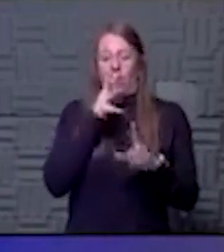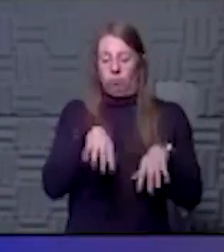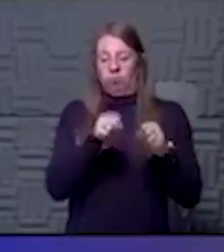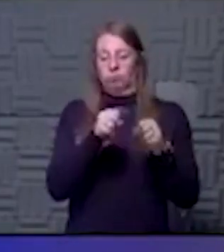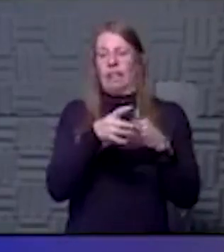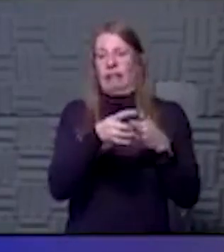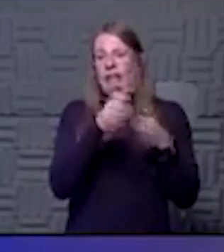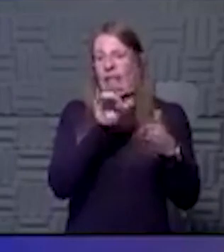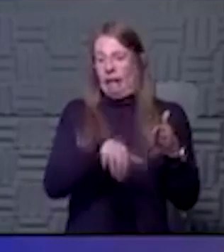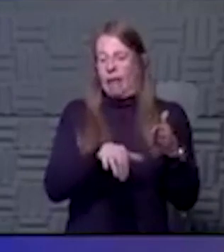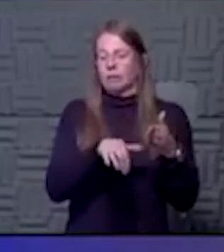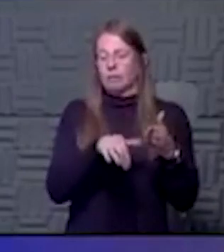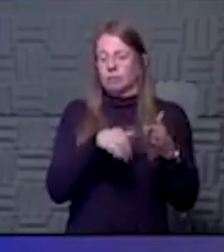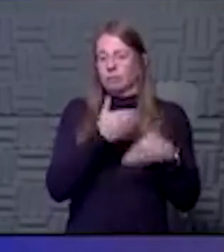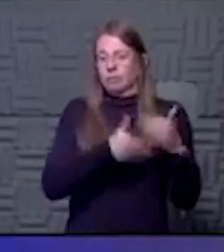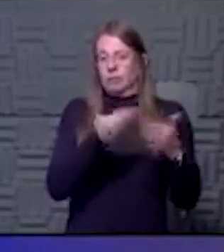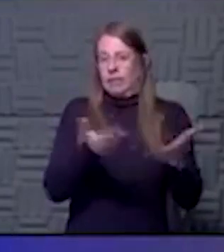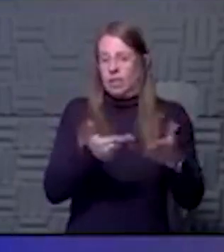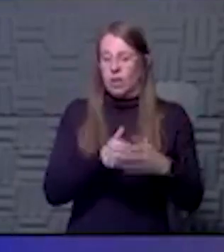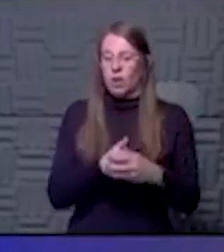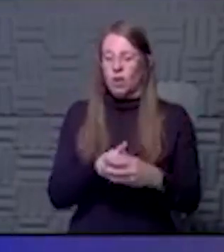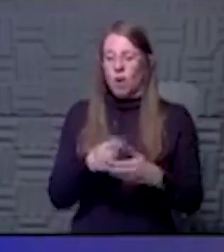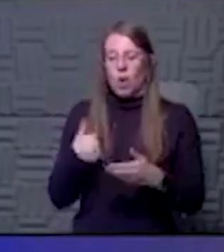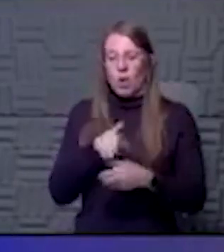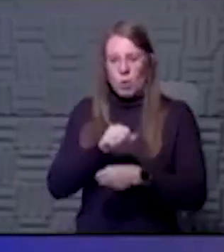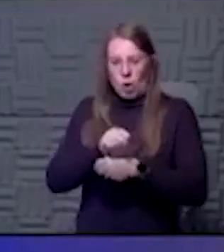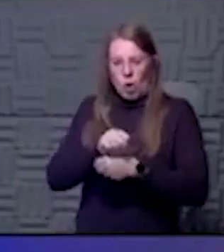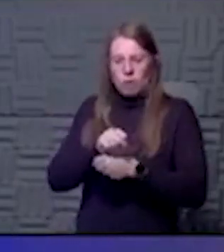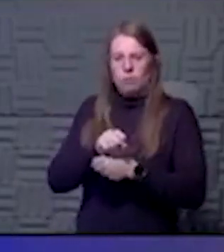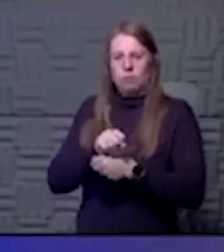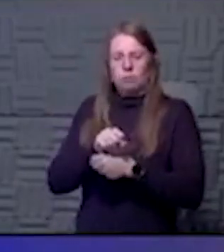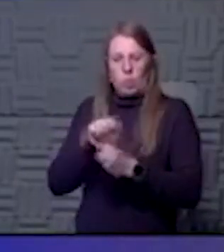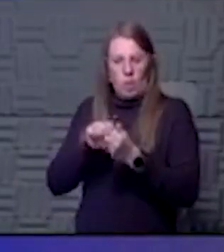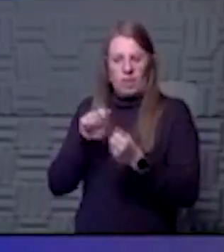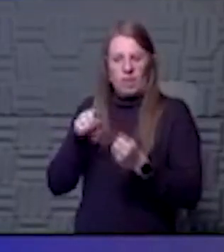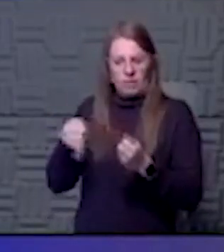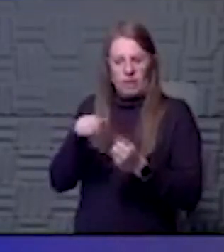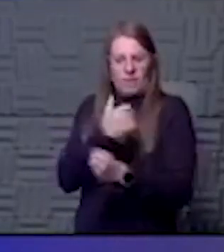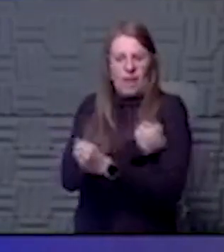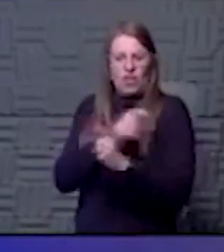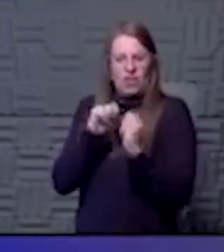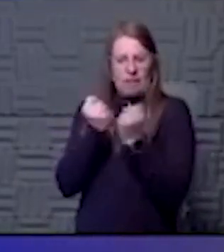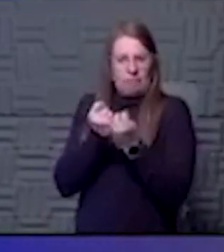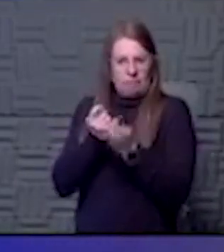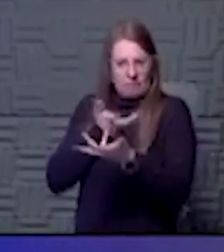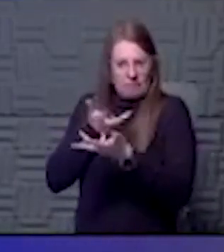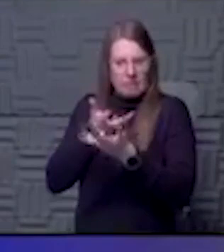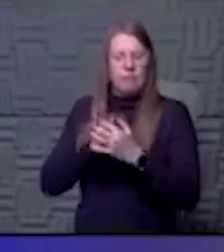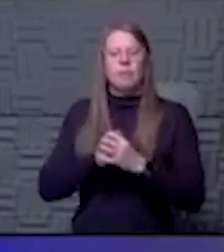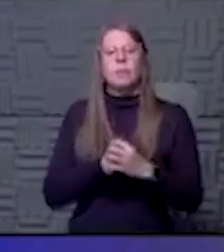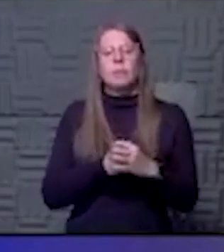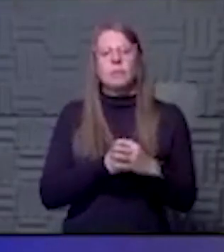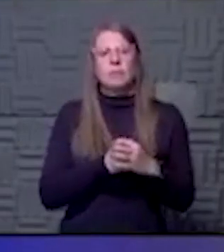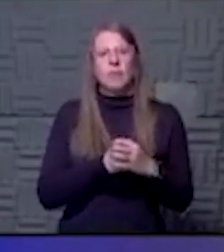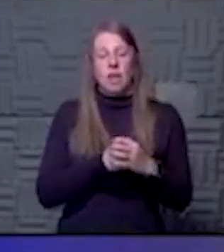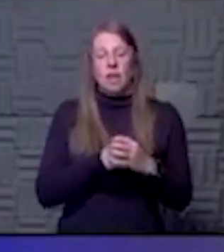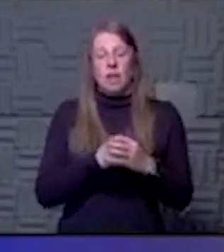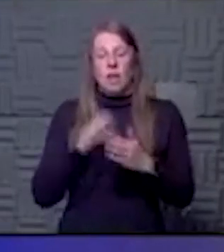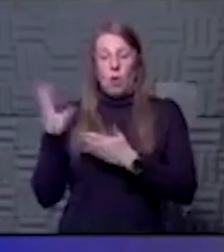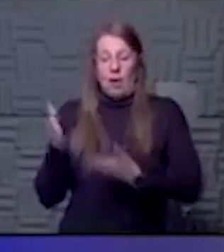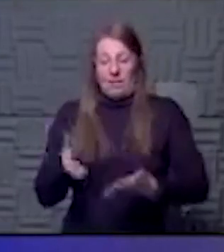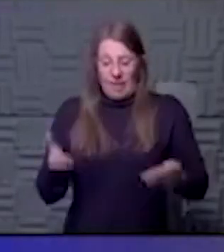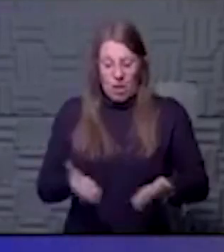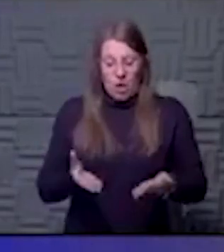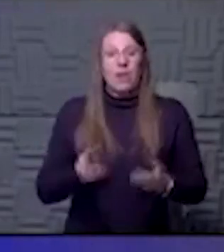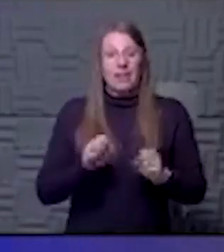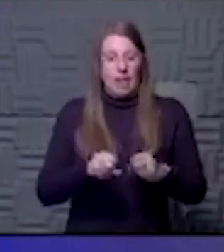close conjunction with our influenza vaccination team. Once we can do that and get it on site and be able to give it, and then of course I think it is going to be